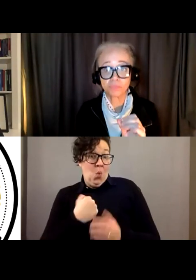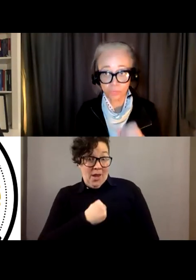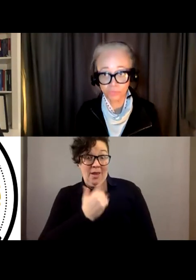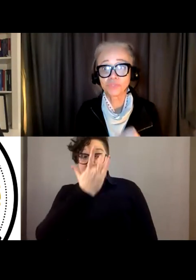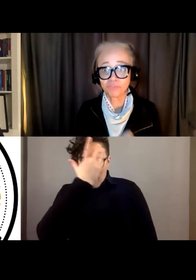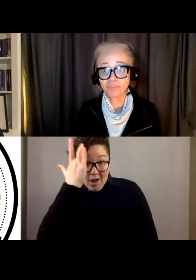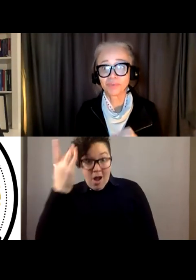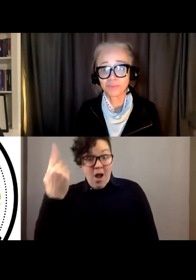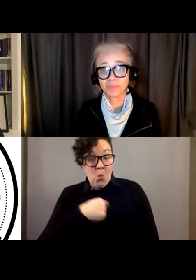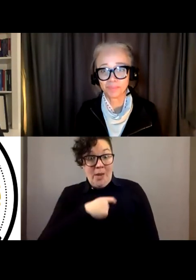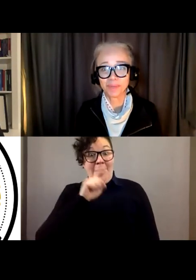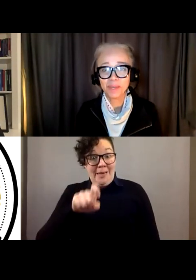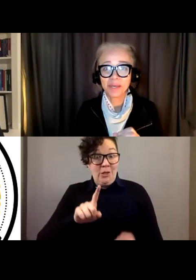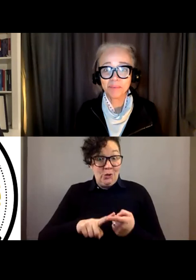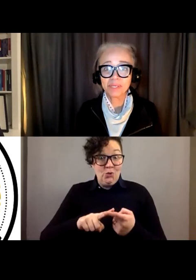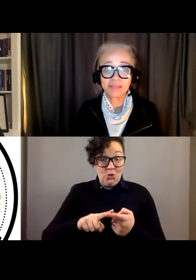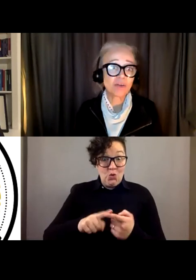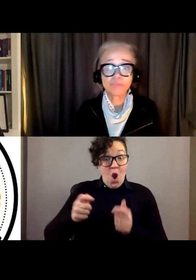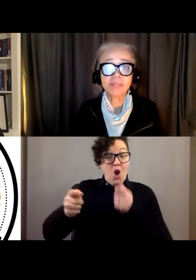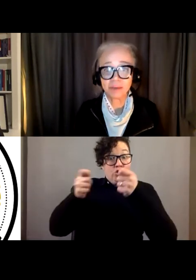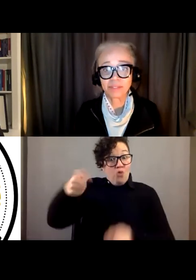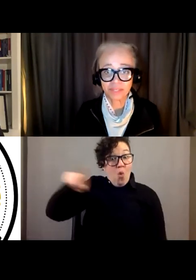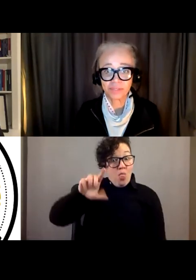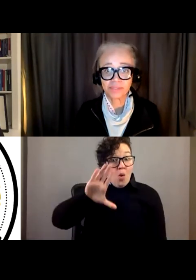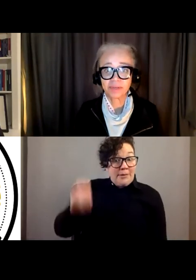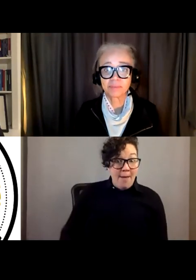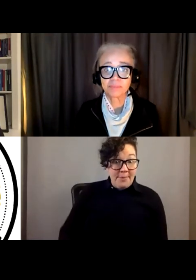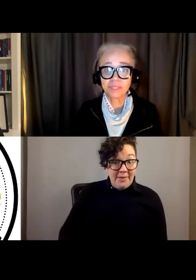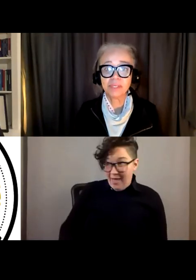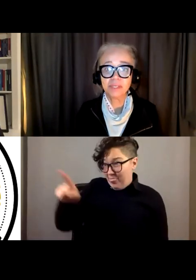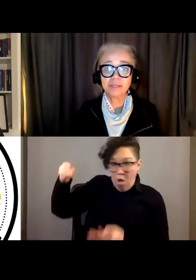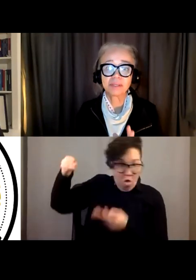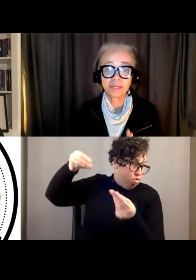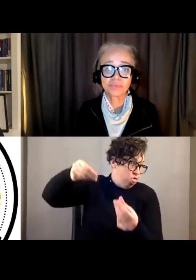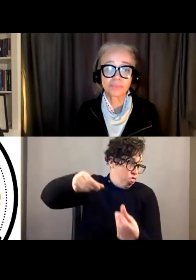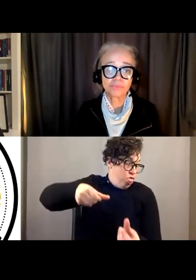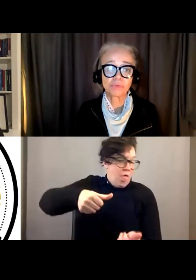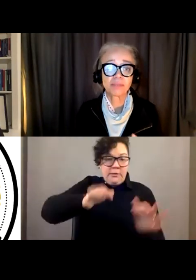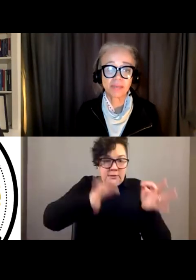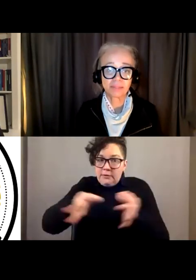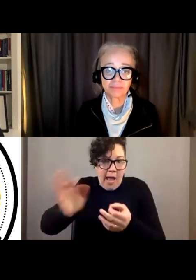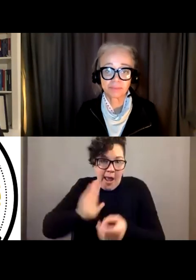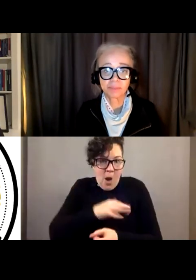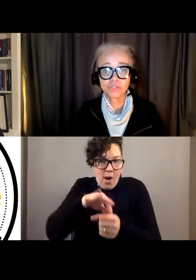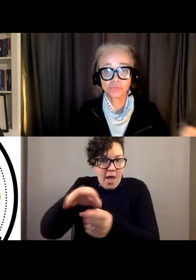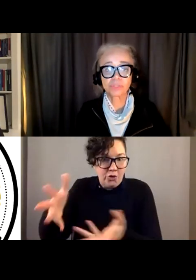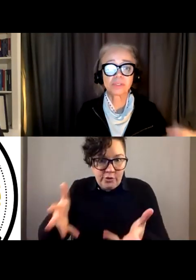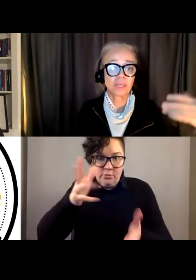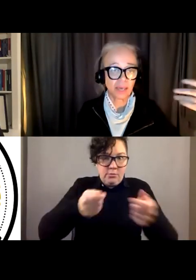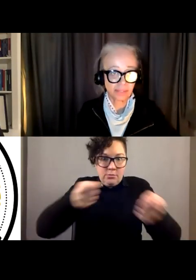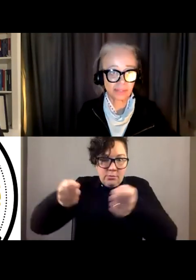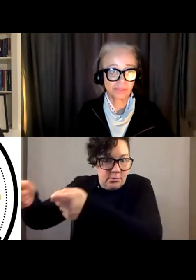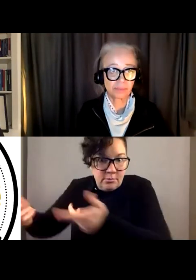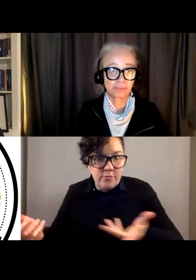control those Fortune 500 companies that are running our elections. We need electoral reform at that level. I mean, certainly